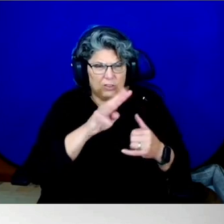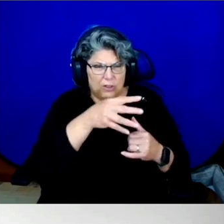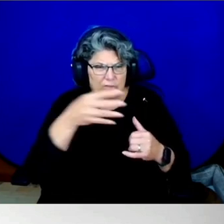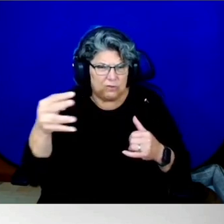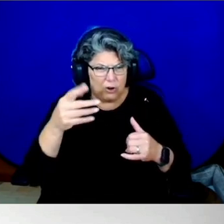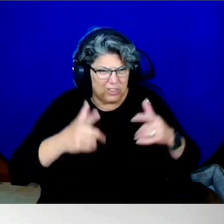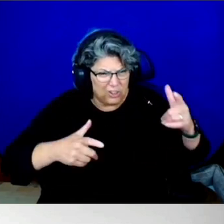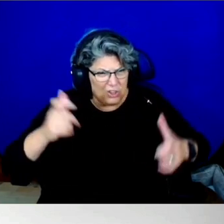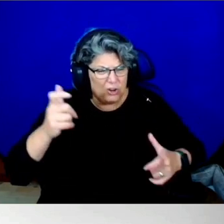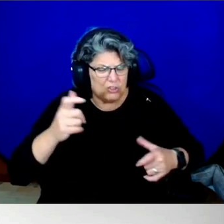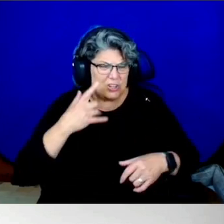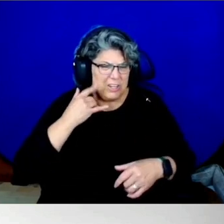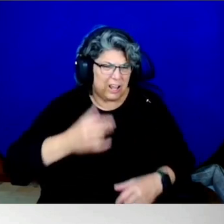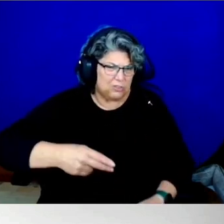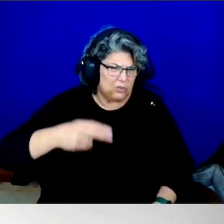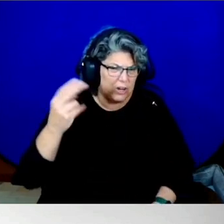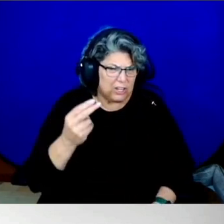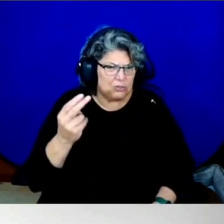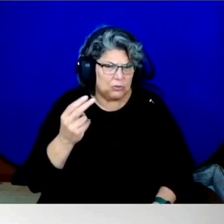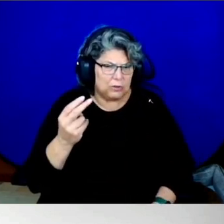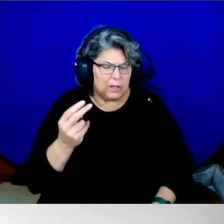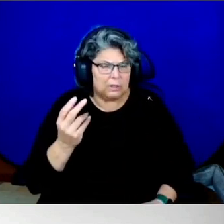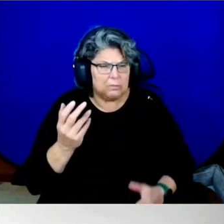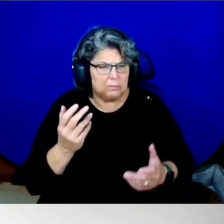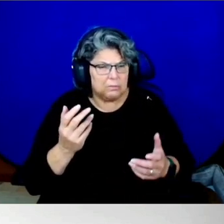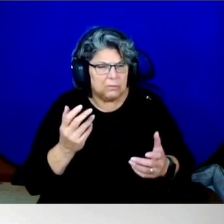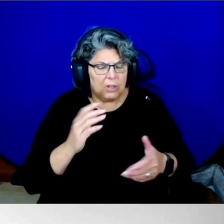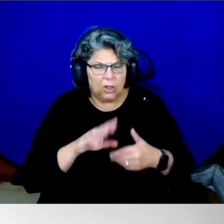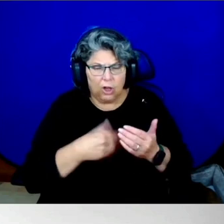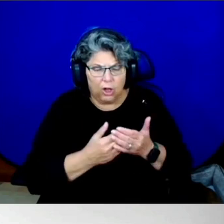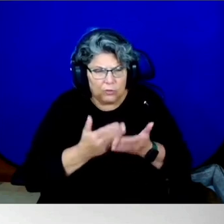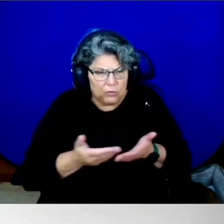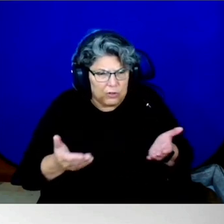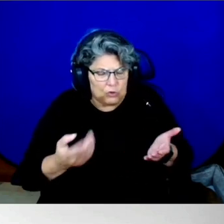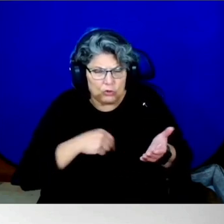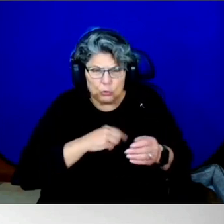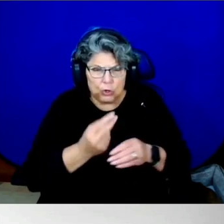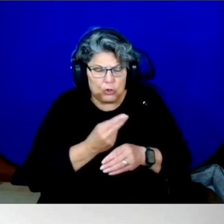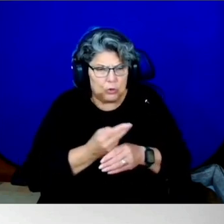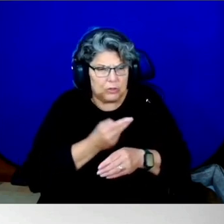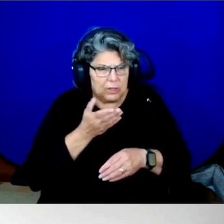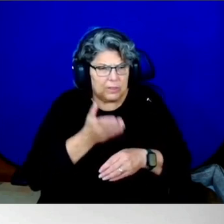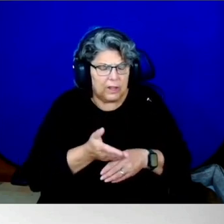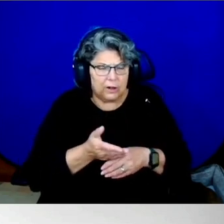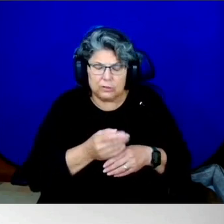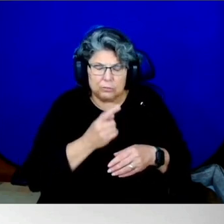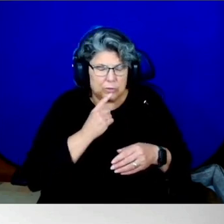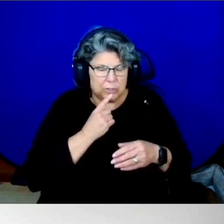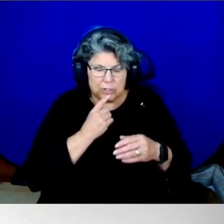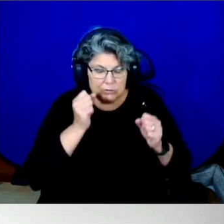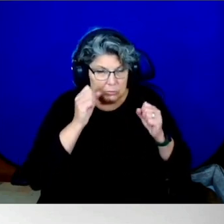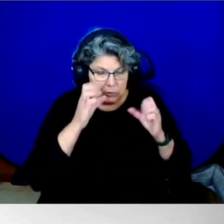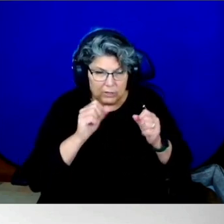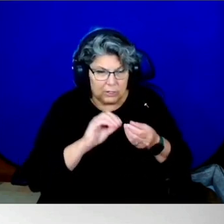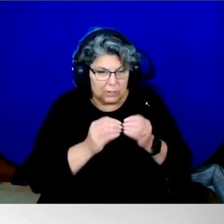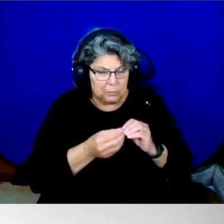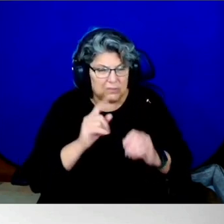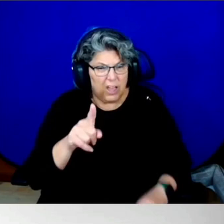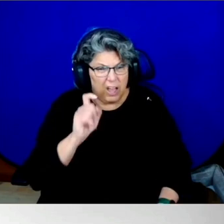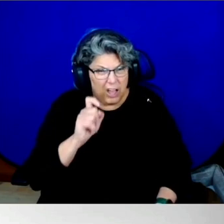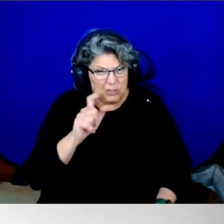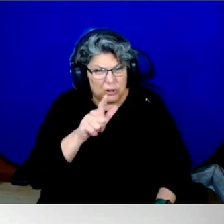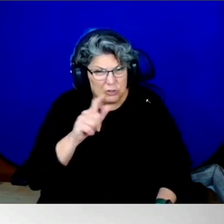history. Of the resources that we do have at scene, just some really staggering numbers. We have 124